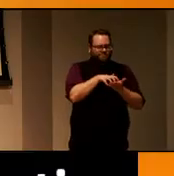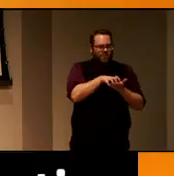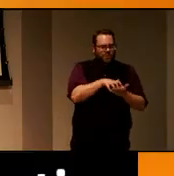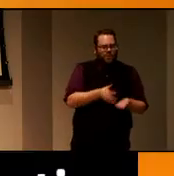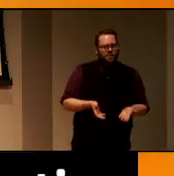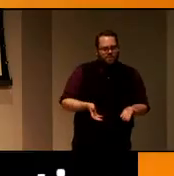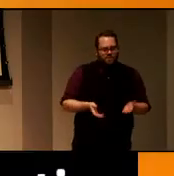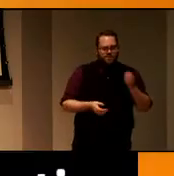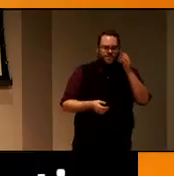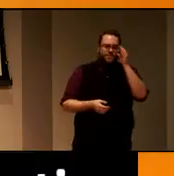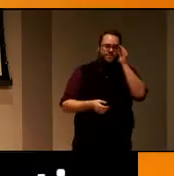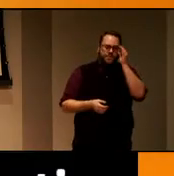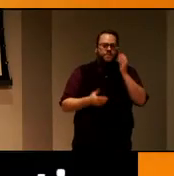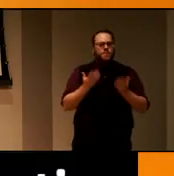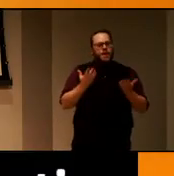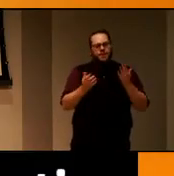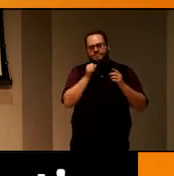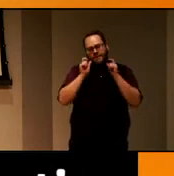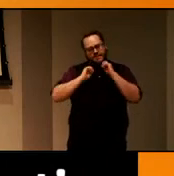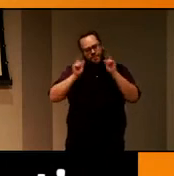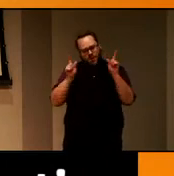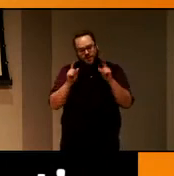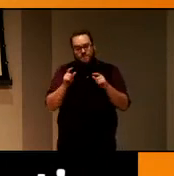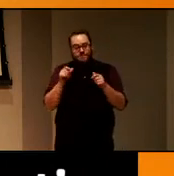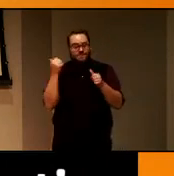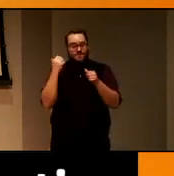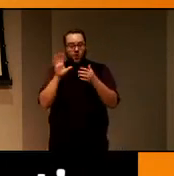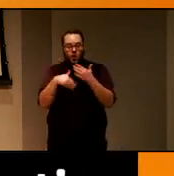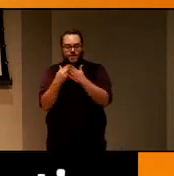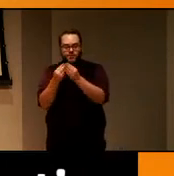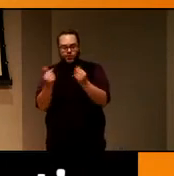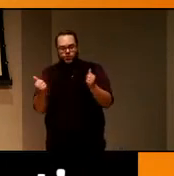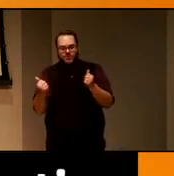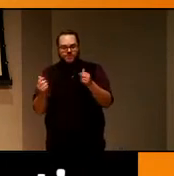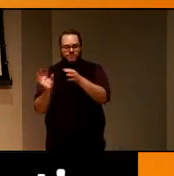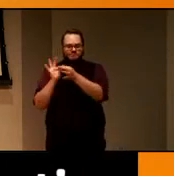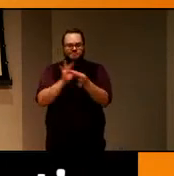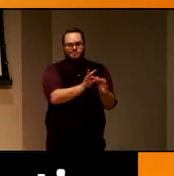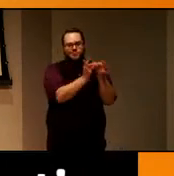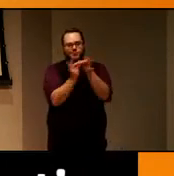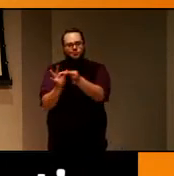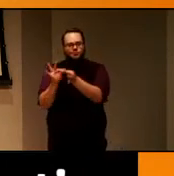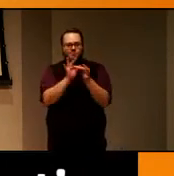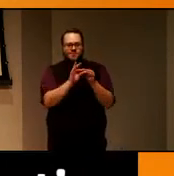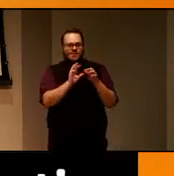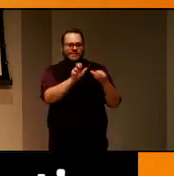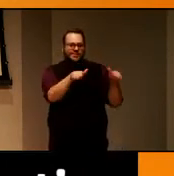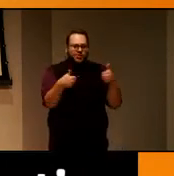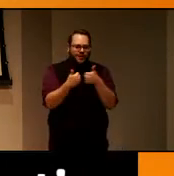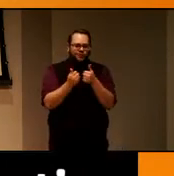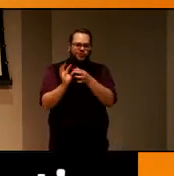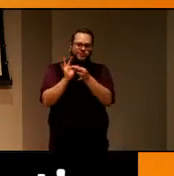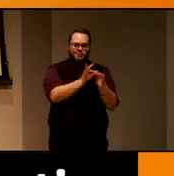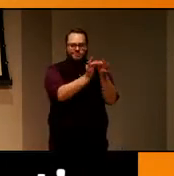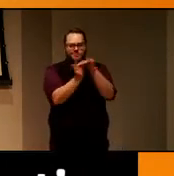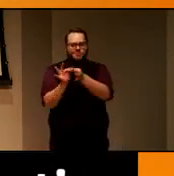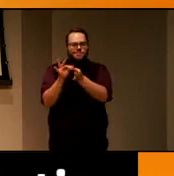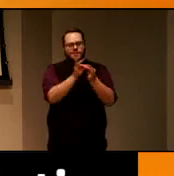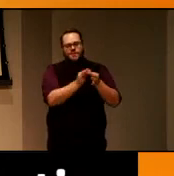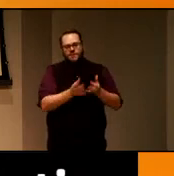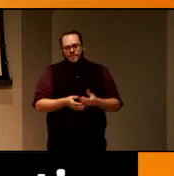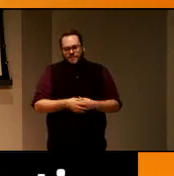Because it probably is of no surprise, again, these interconnected solutions, with these interconnected challenges, that